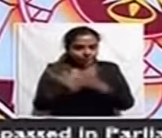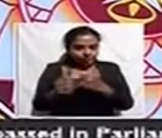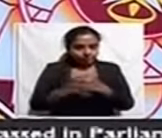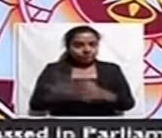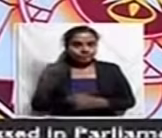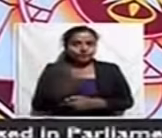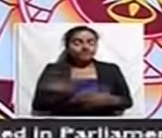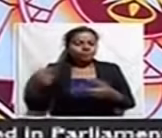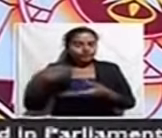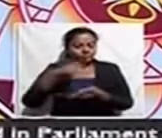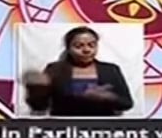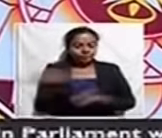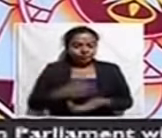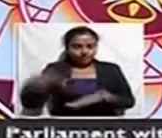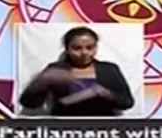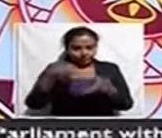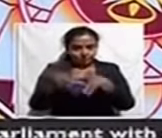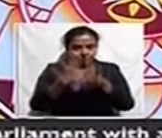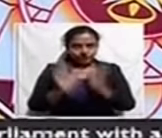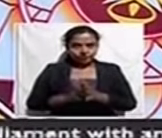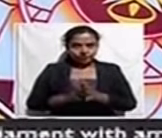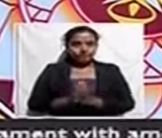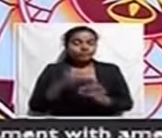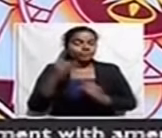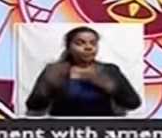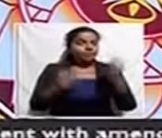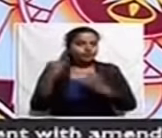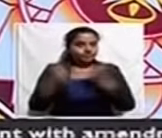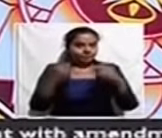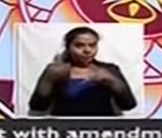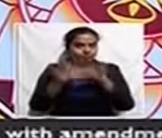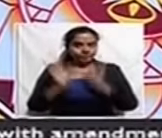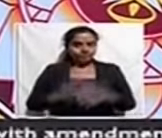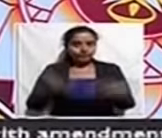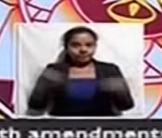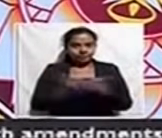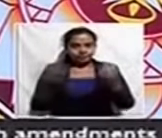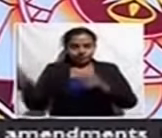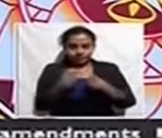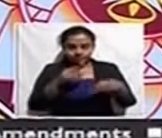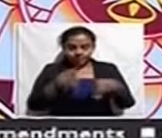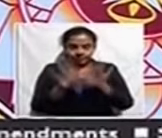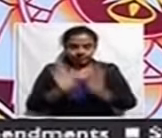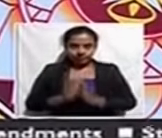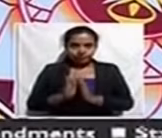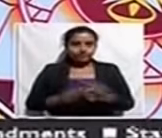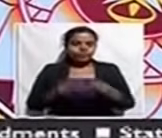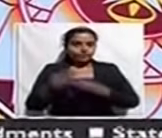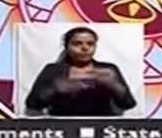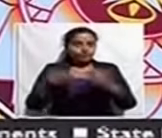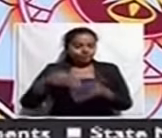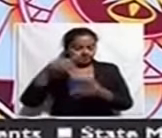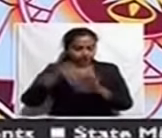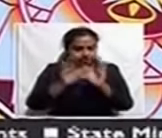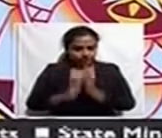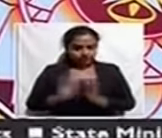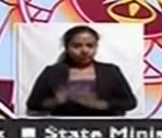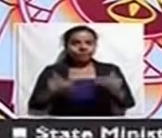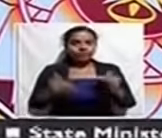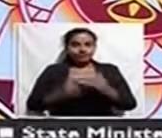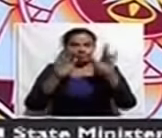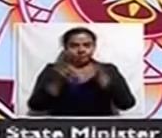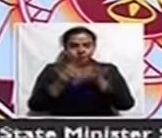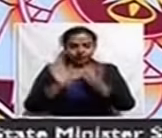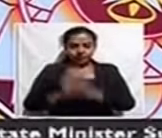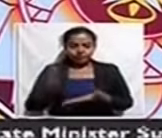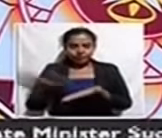an international financial center, a marina district, outstanding residential and commercial